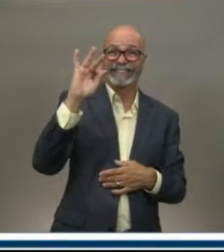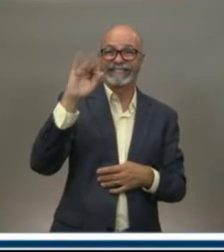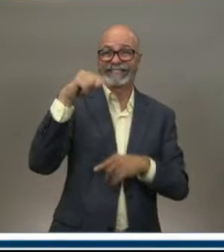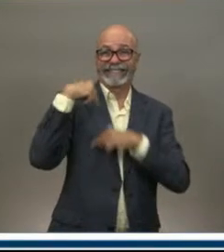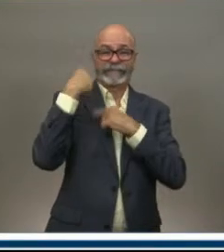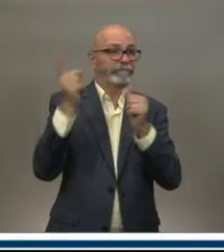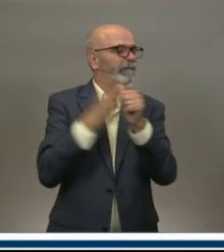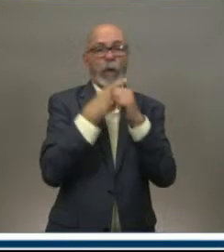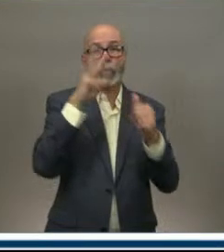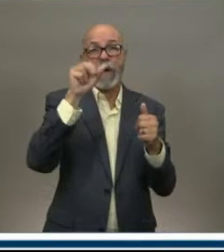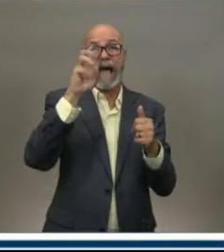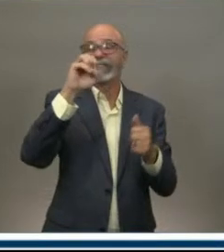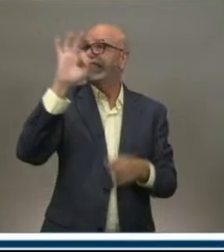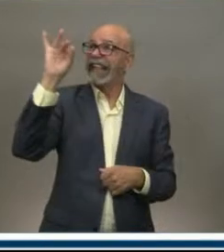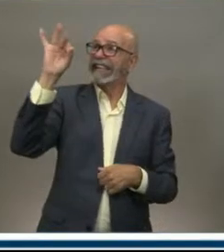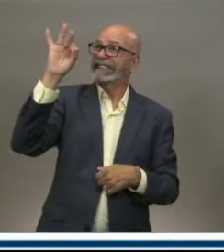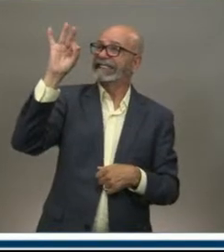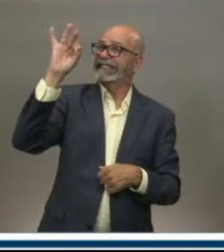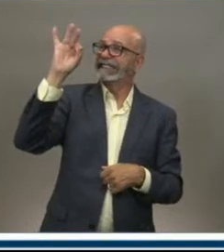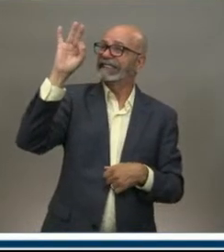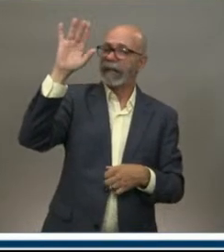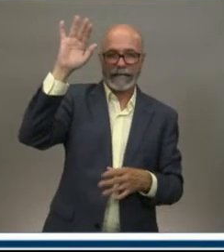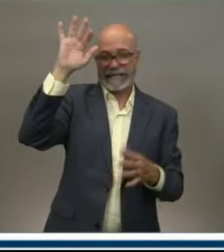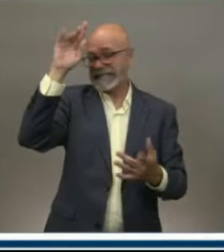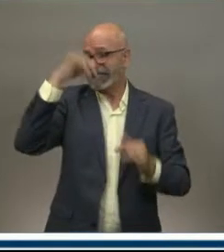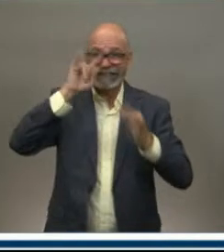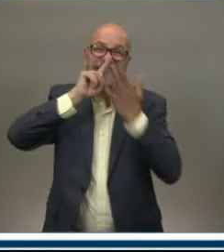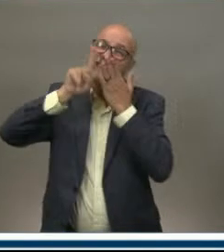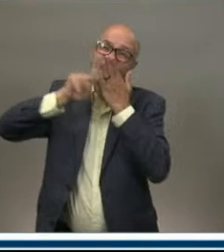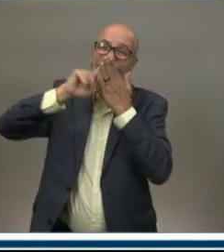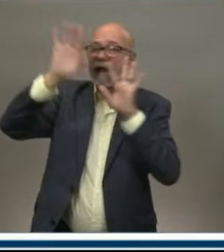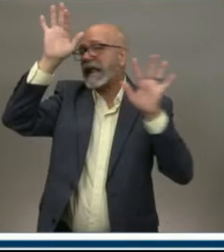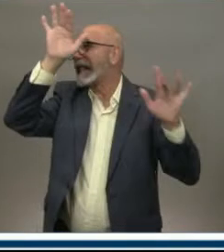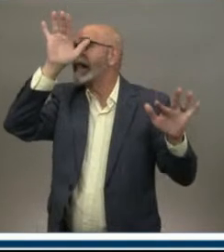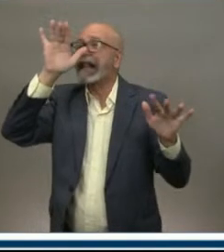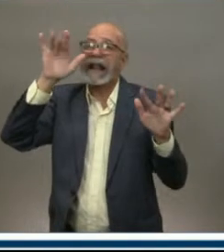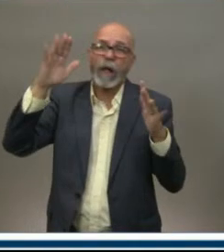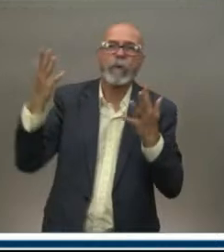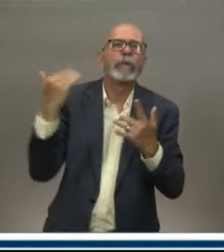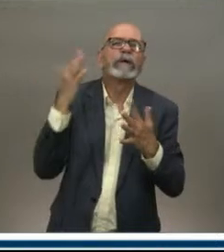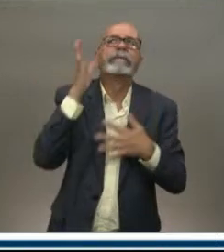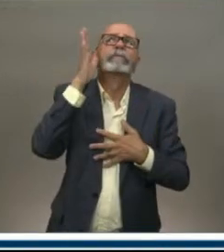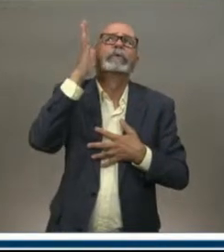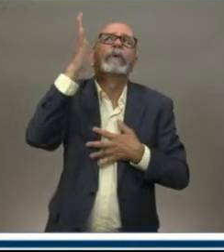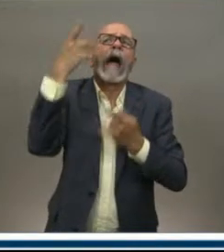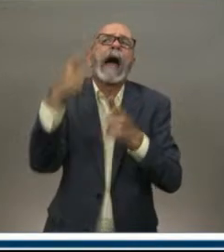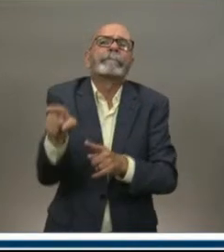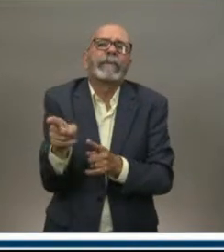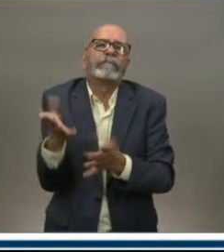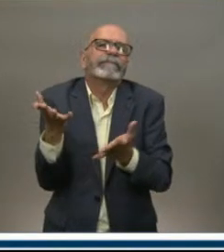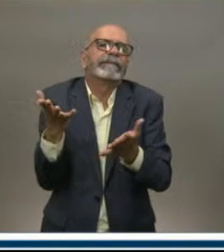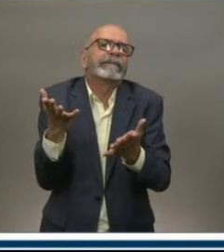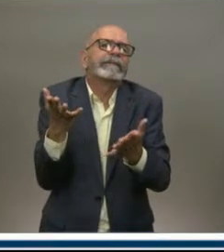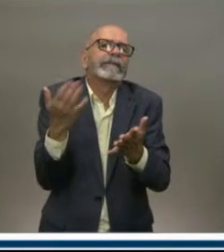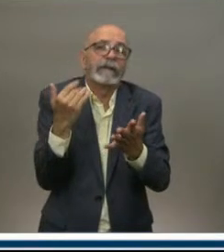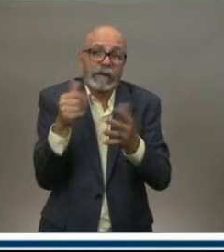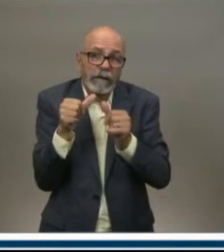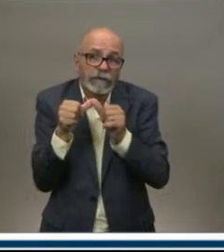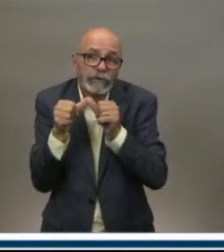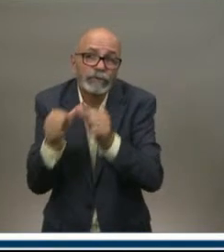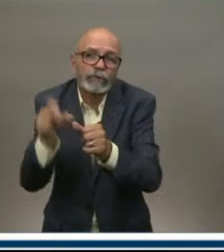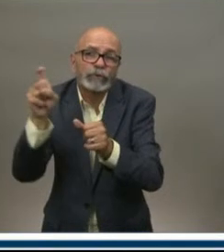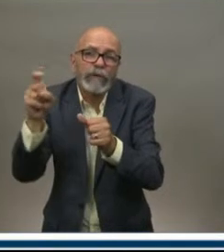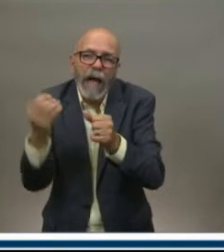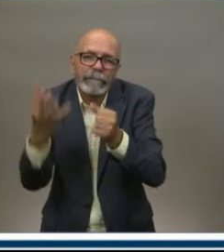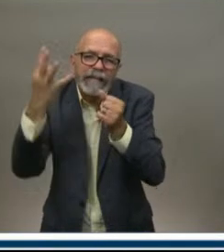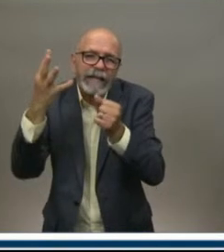So we'll dig in a little bit deeper to see what the long-term occupancy should be at that site and work